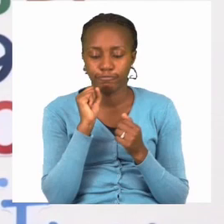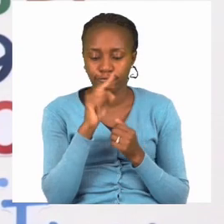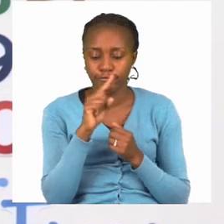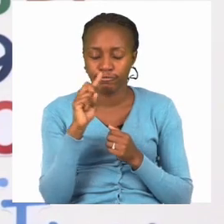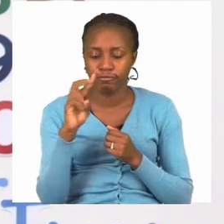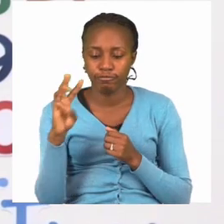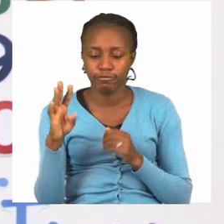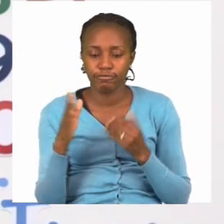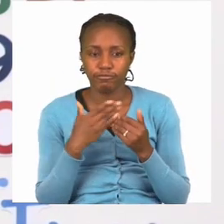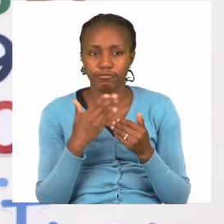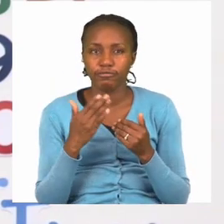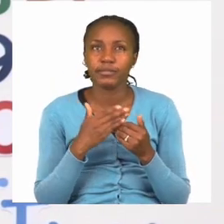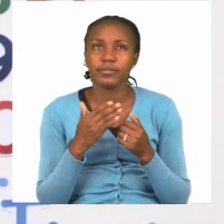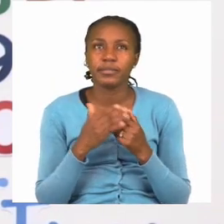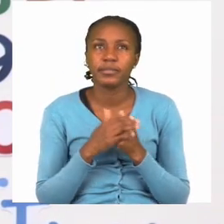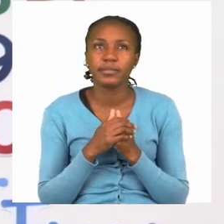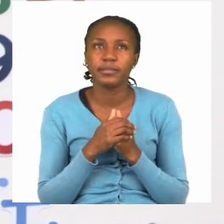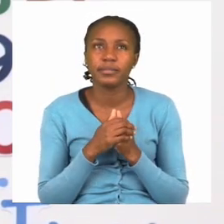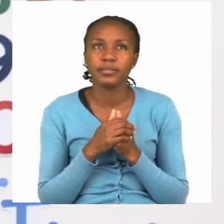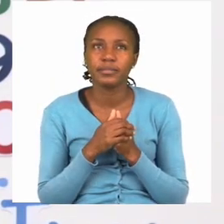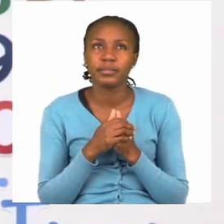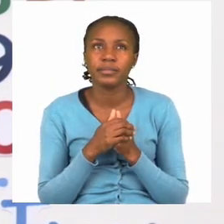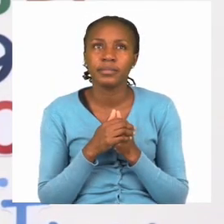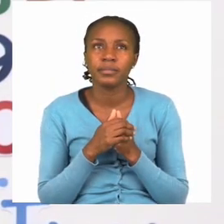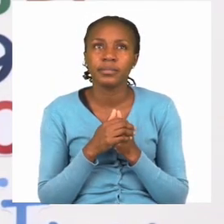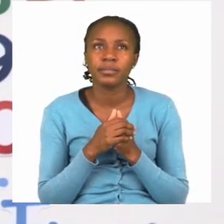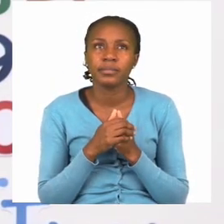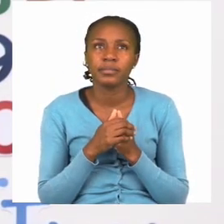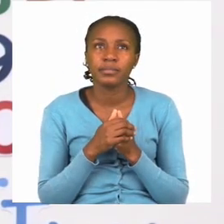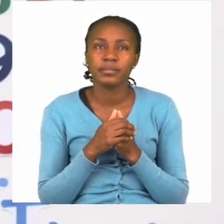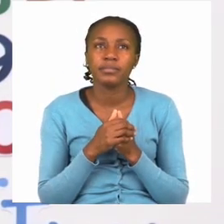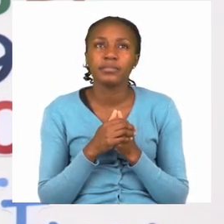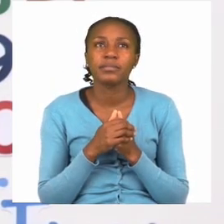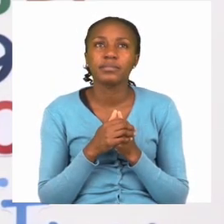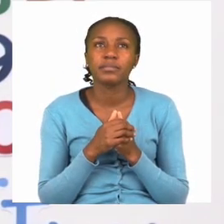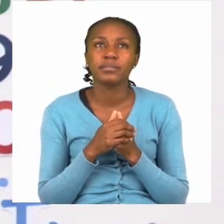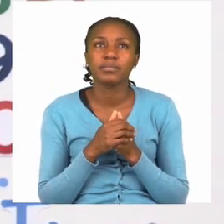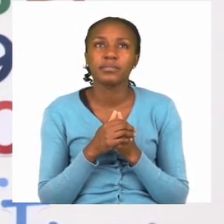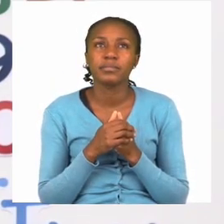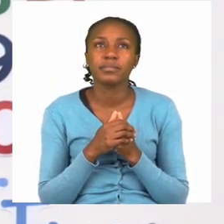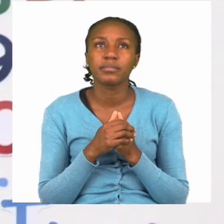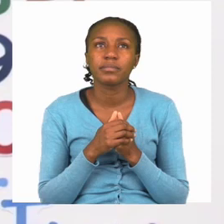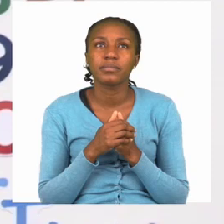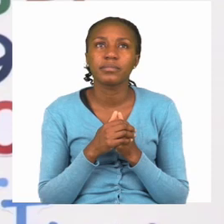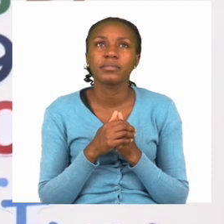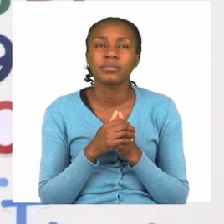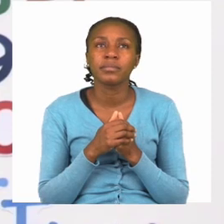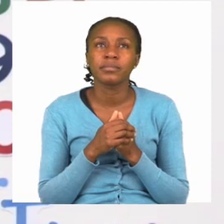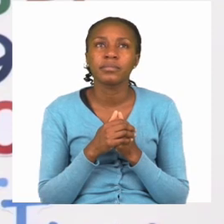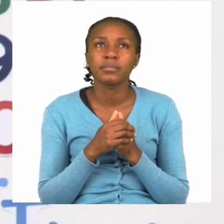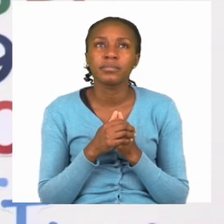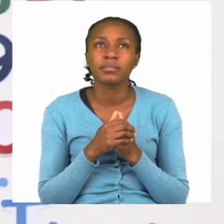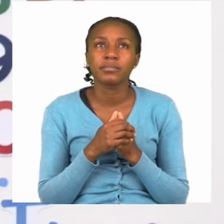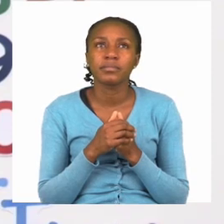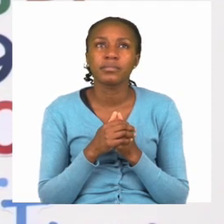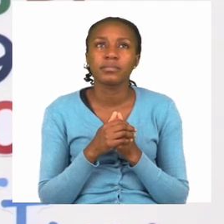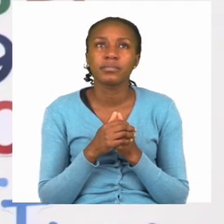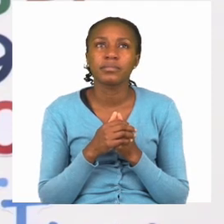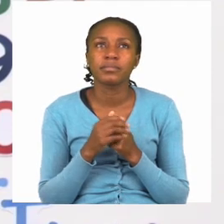them. So, do you want to go ahead and count all my triangles with me? Let's